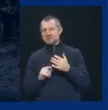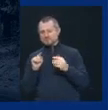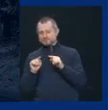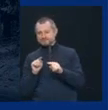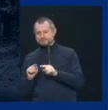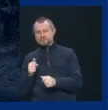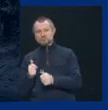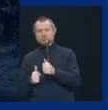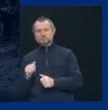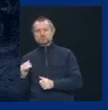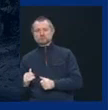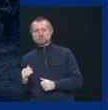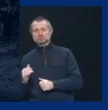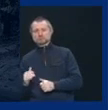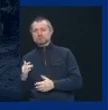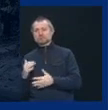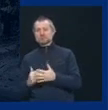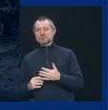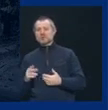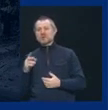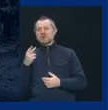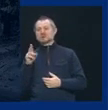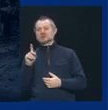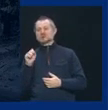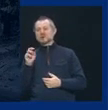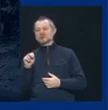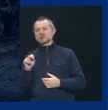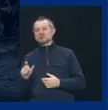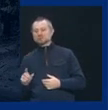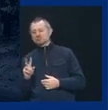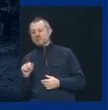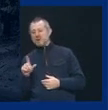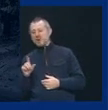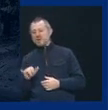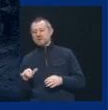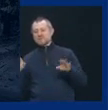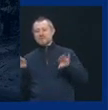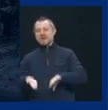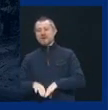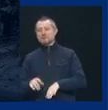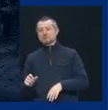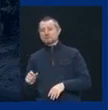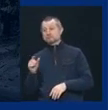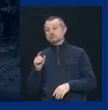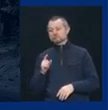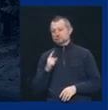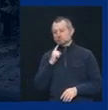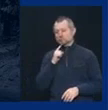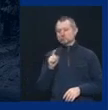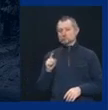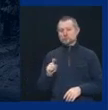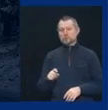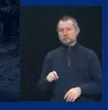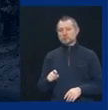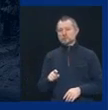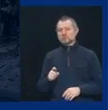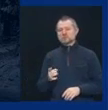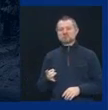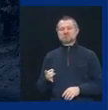the Hudson Valley, because they are supposed to be the areas that are very hard